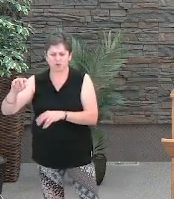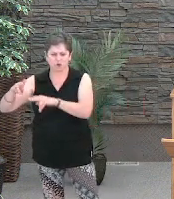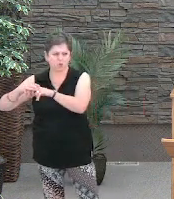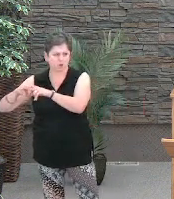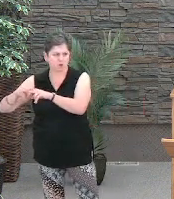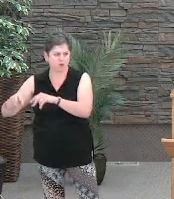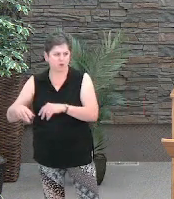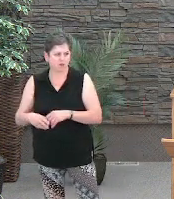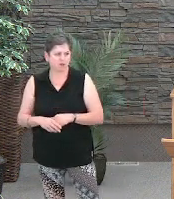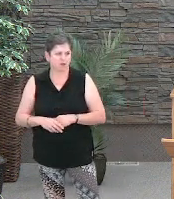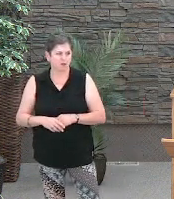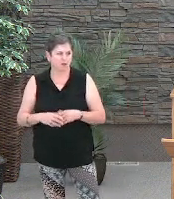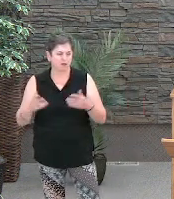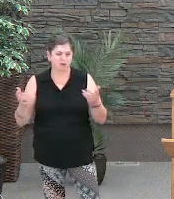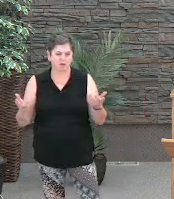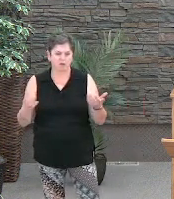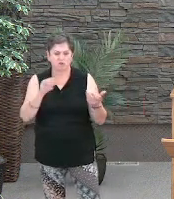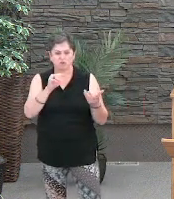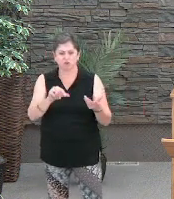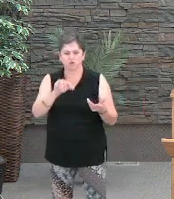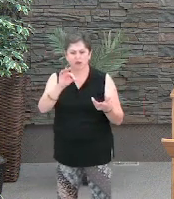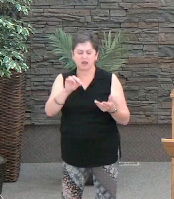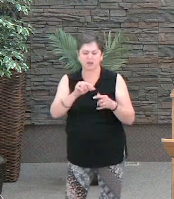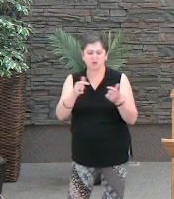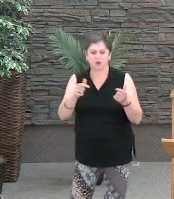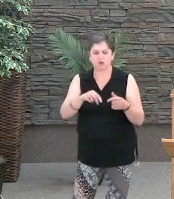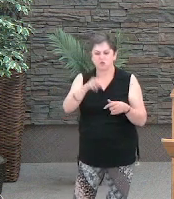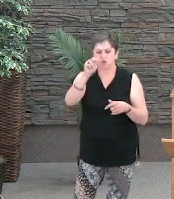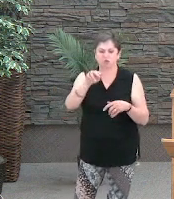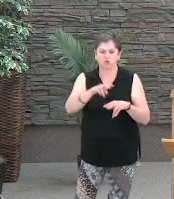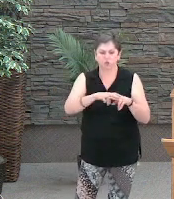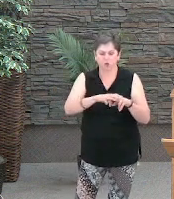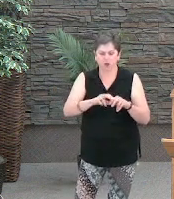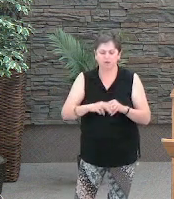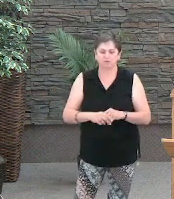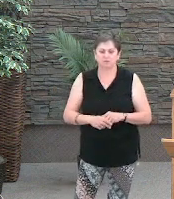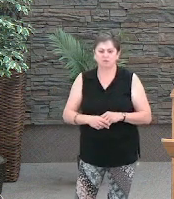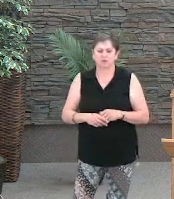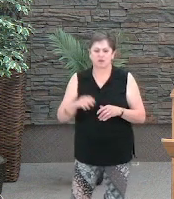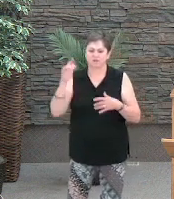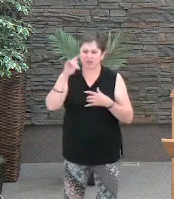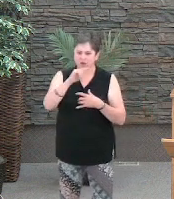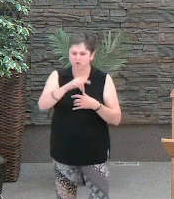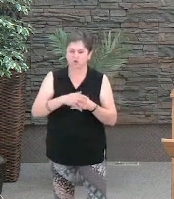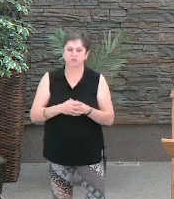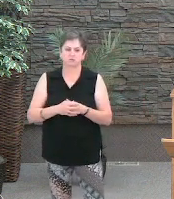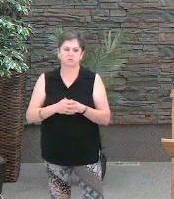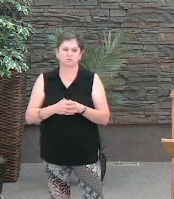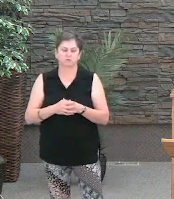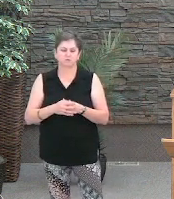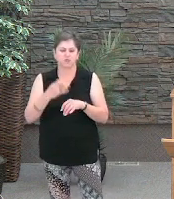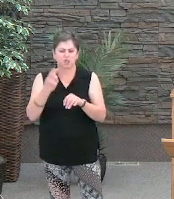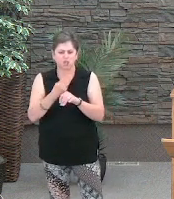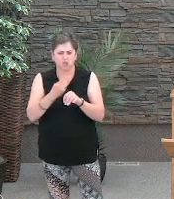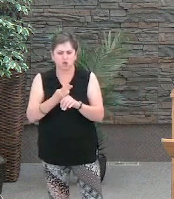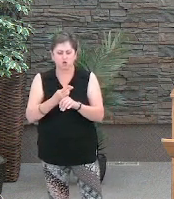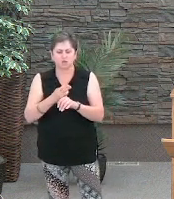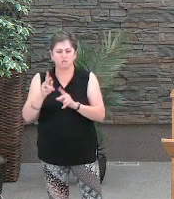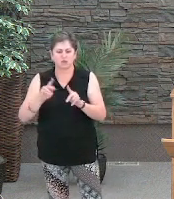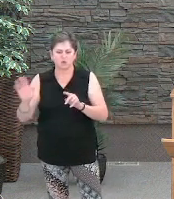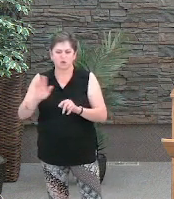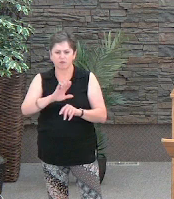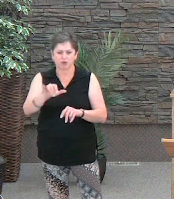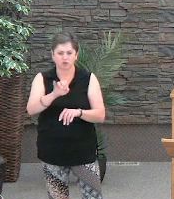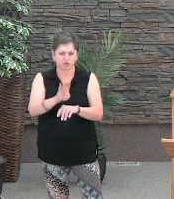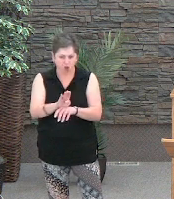Railway, the Great Northern Railway, the Air Force. He used the jobs of so